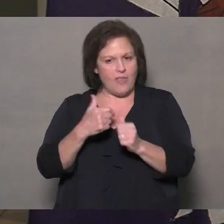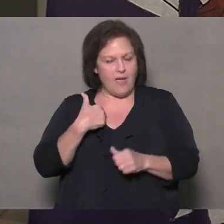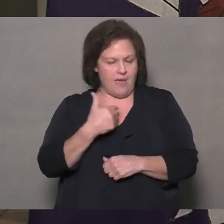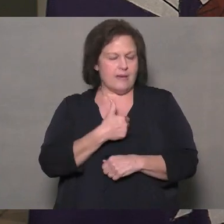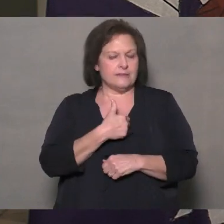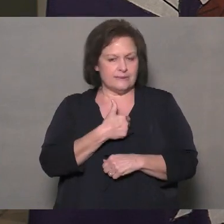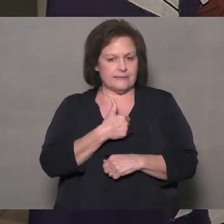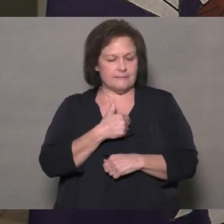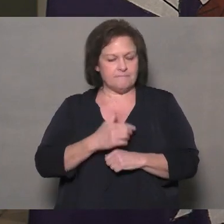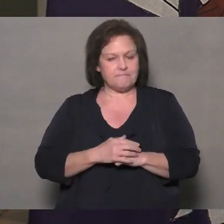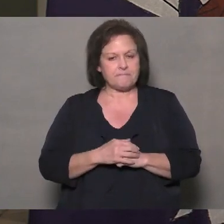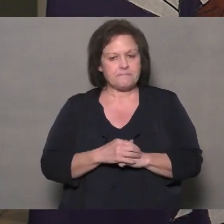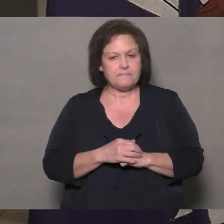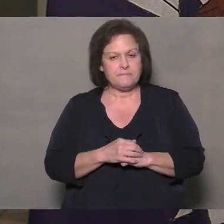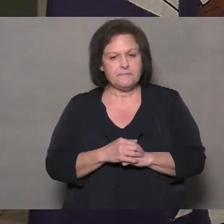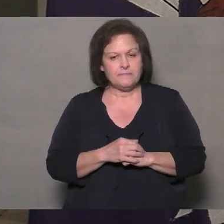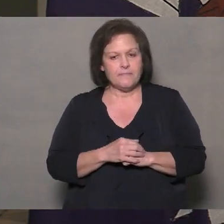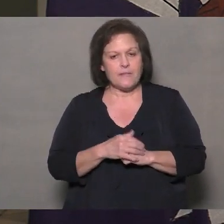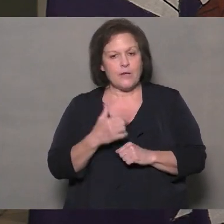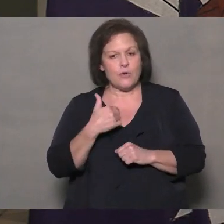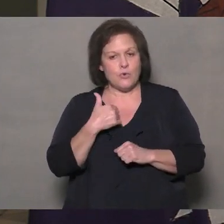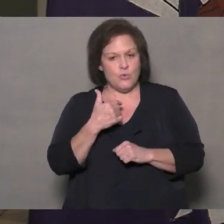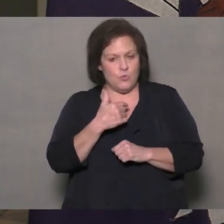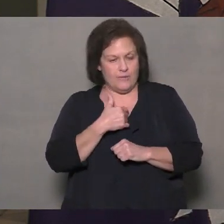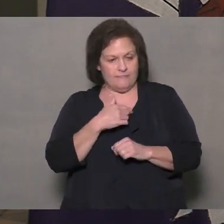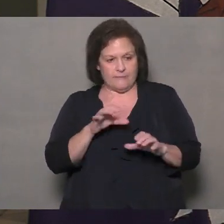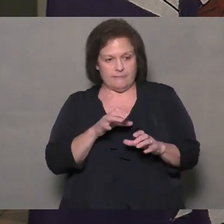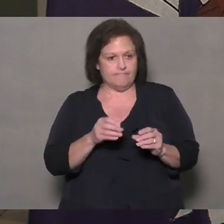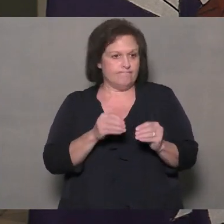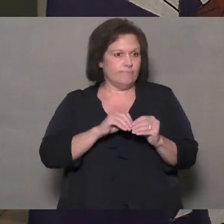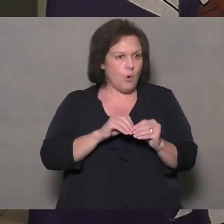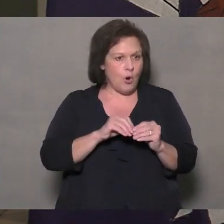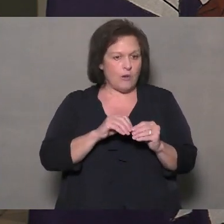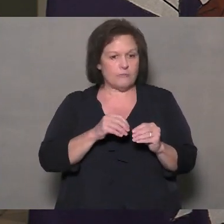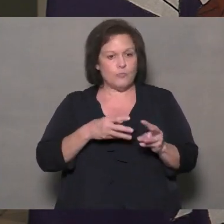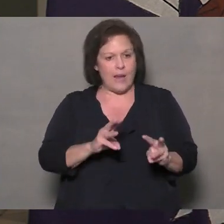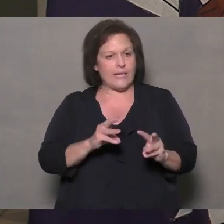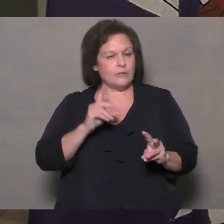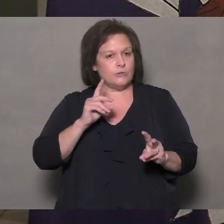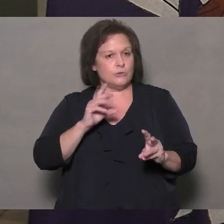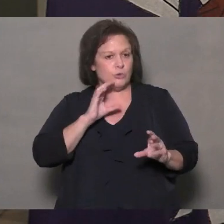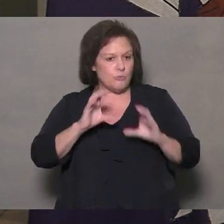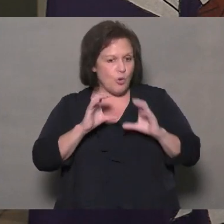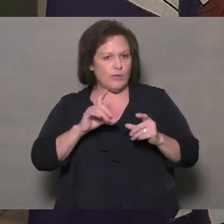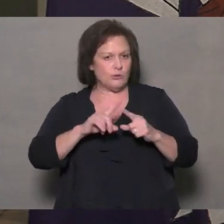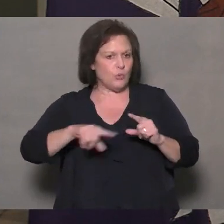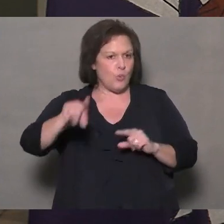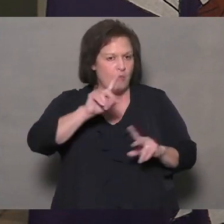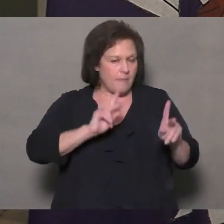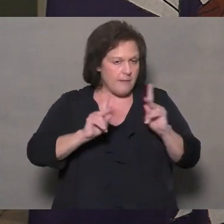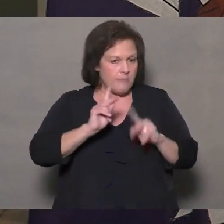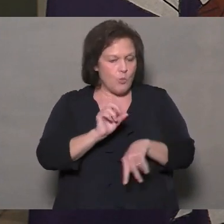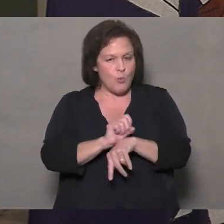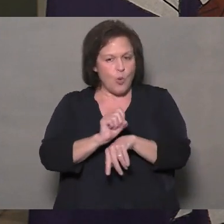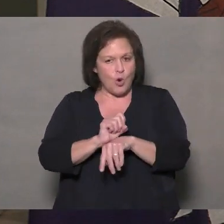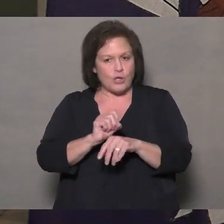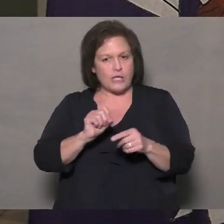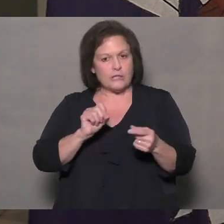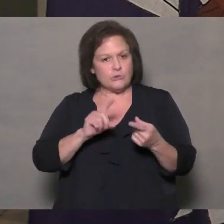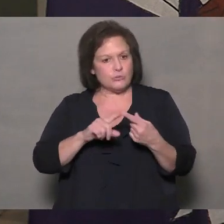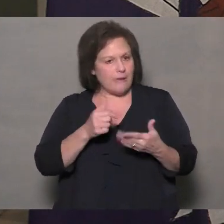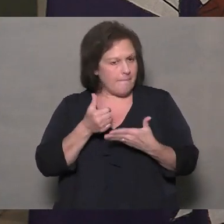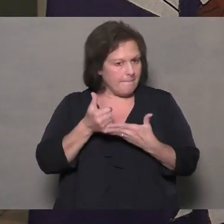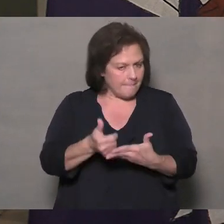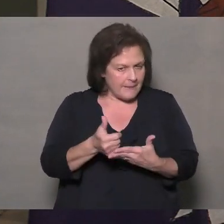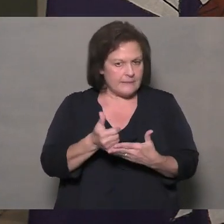off. We've expanded the way that we communicate to our residents, working to meet them where they